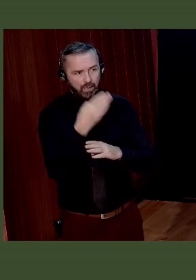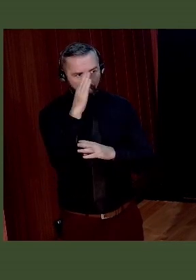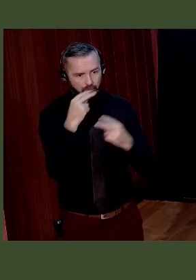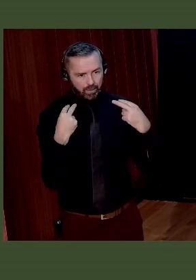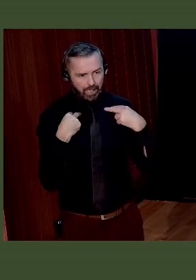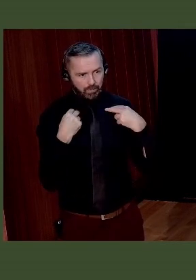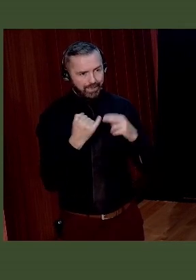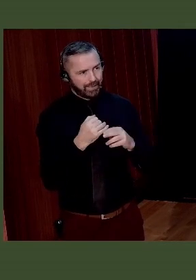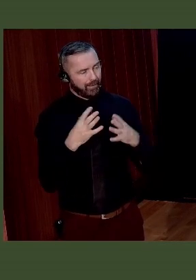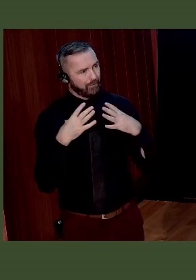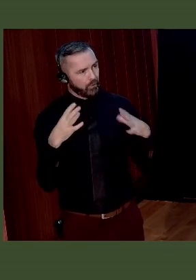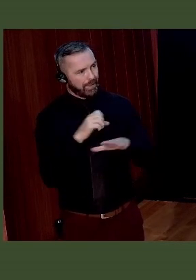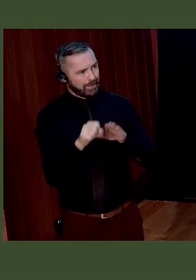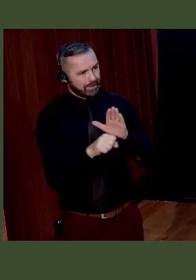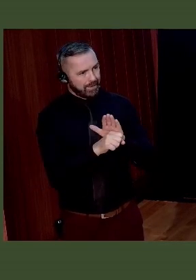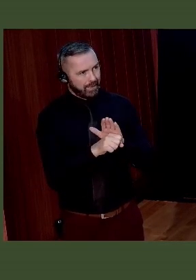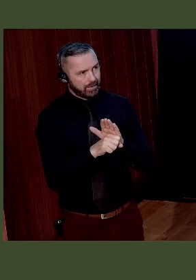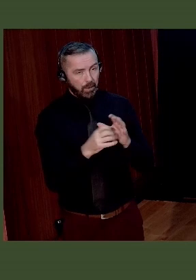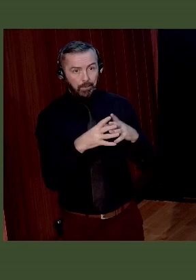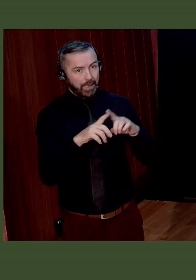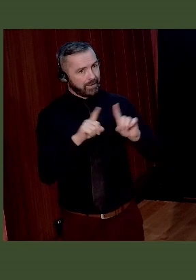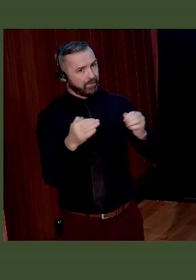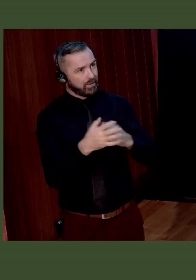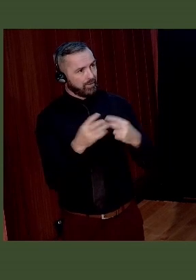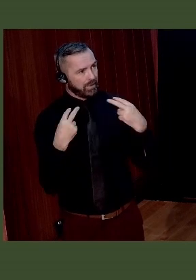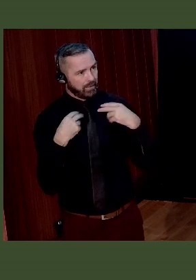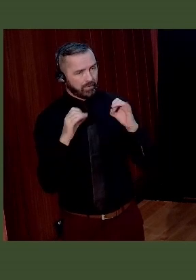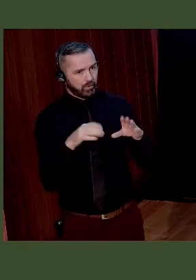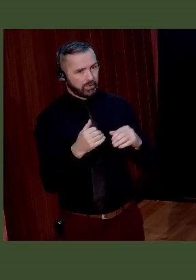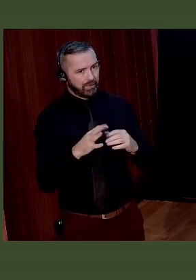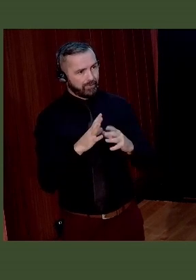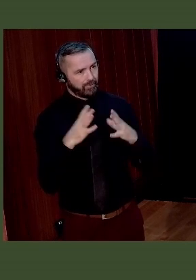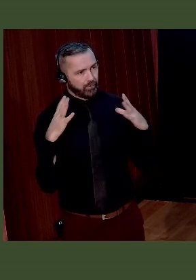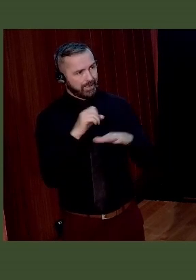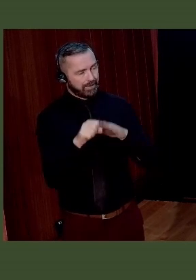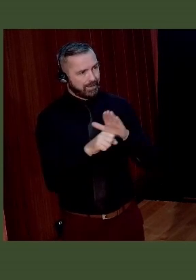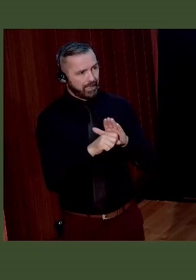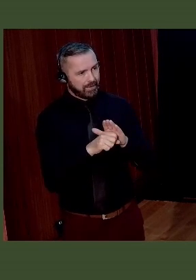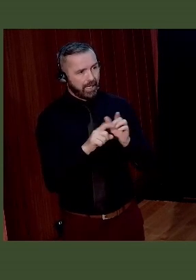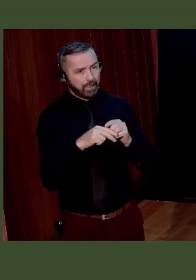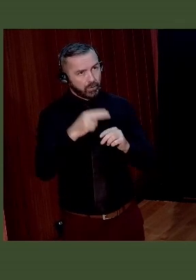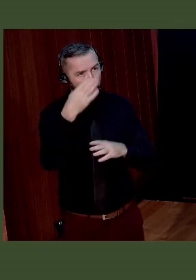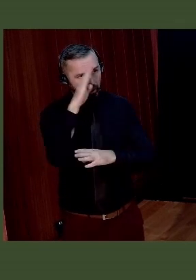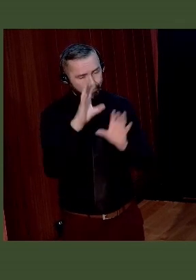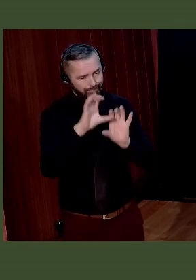language in the Free State, and there were huge differences, of course, in the status in the Free State and that in Northern